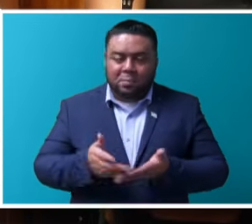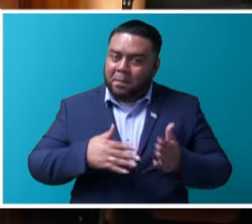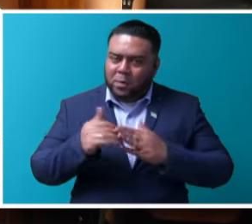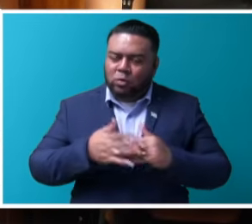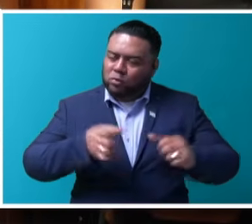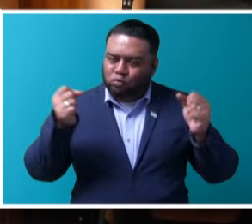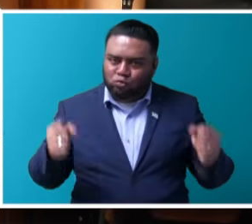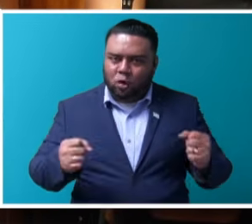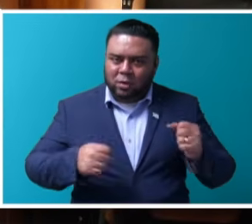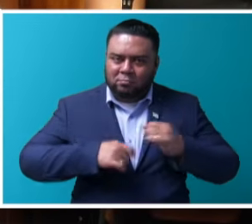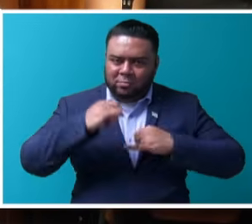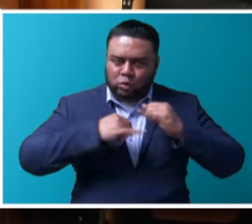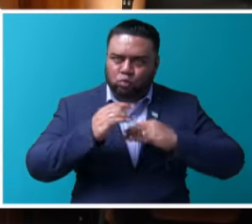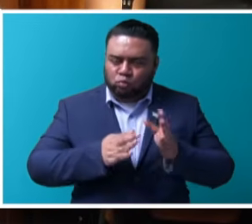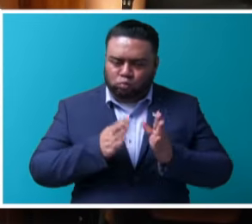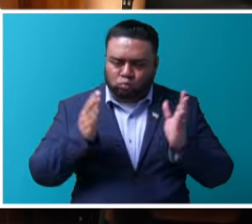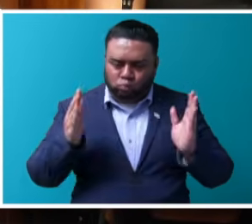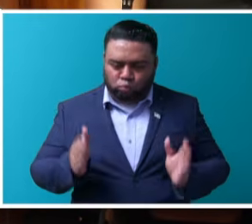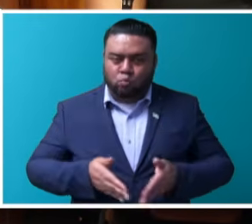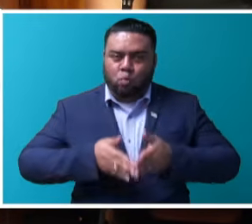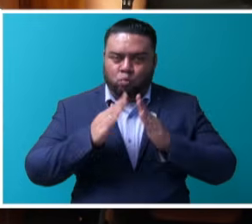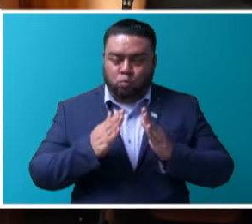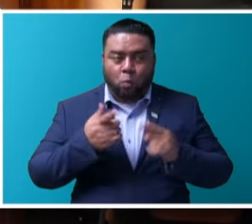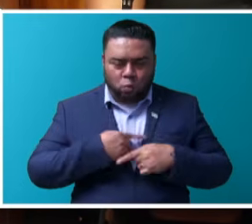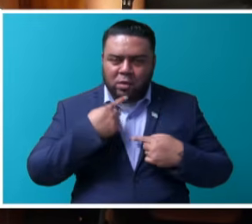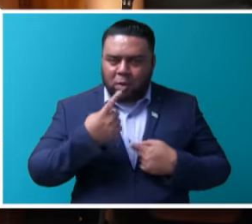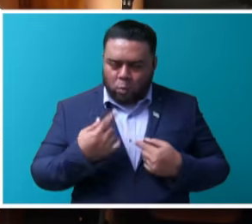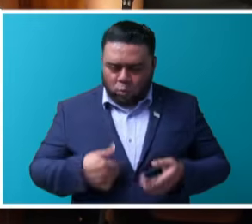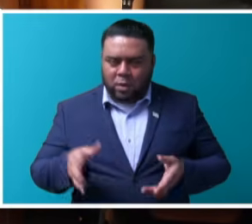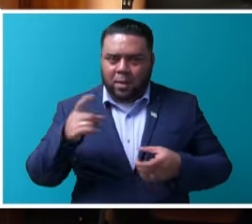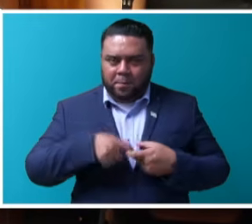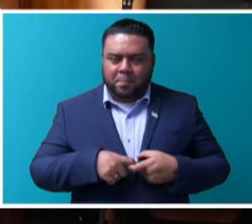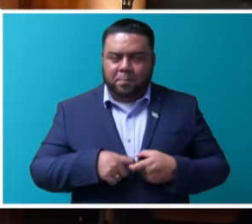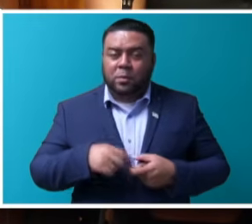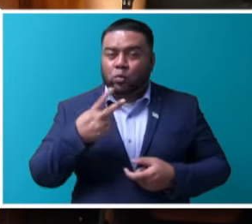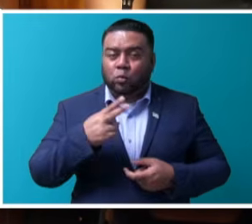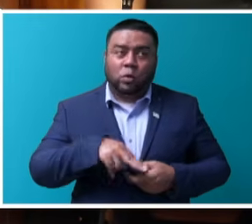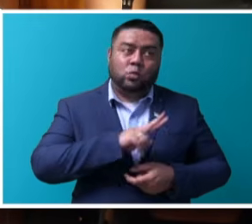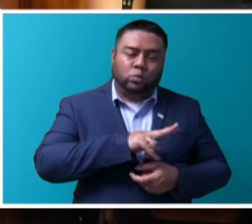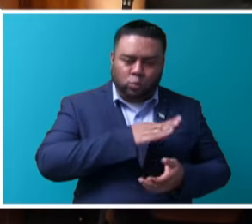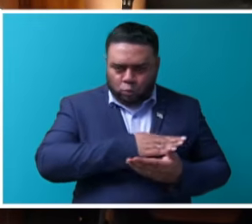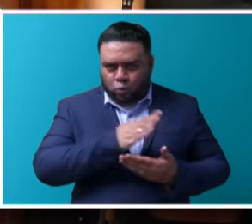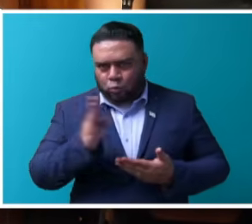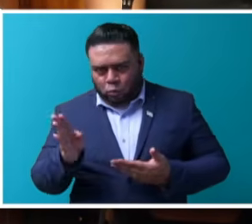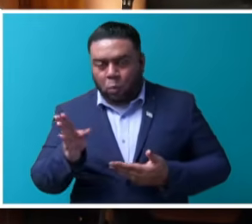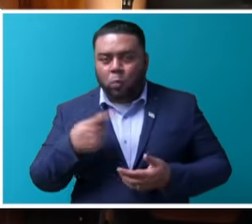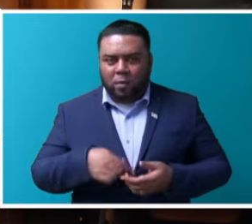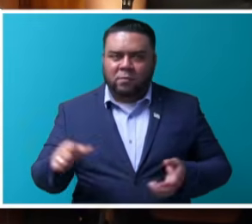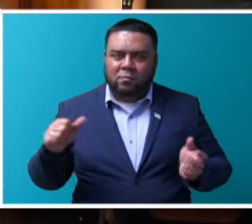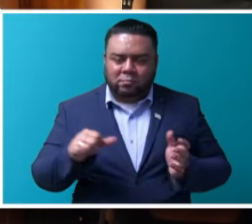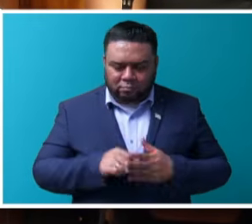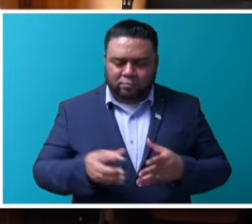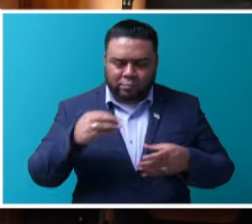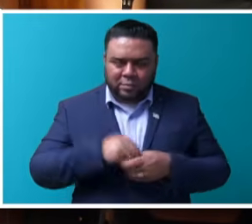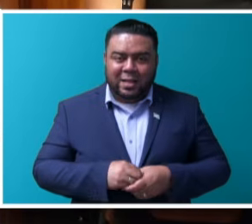strong institutions. We said that when we came into government in late December 2022, we have hardwired that into